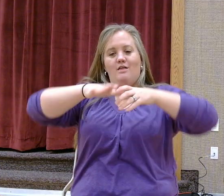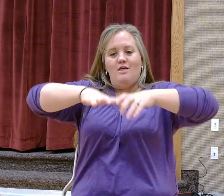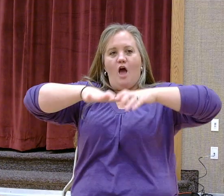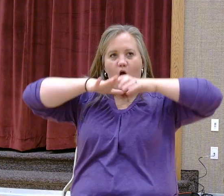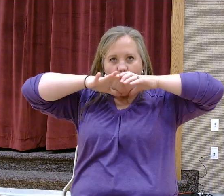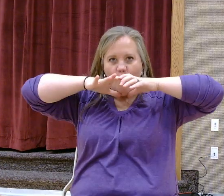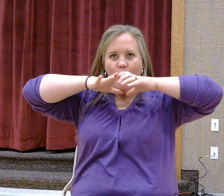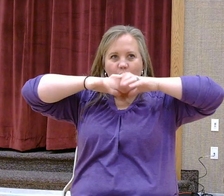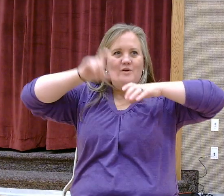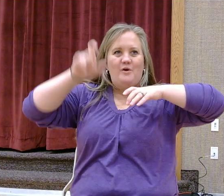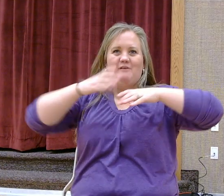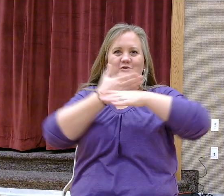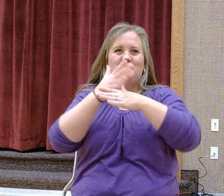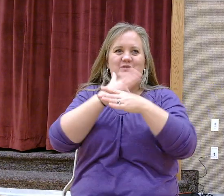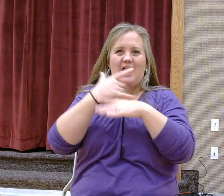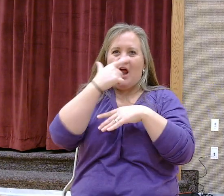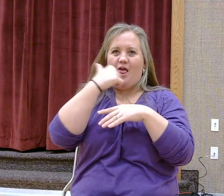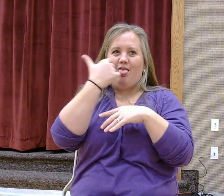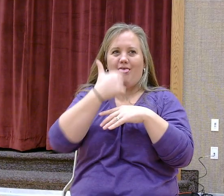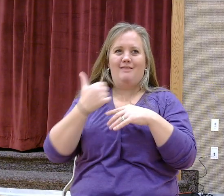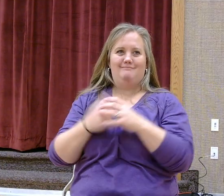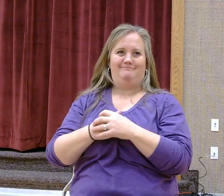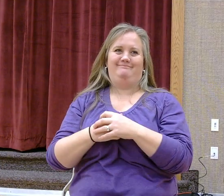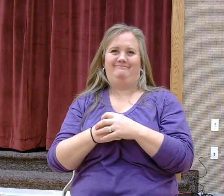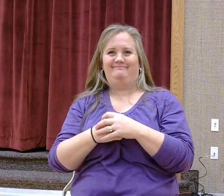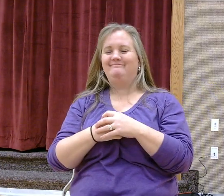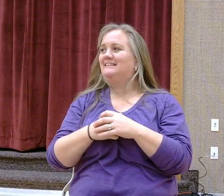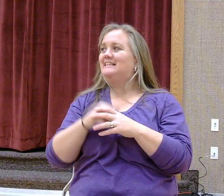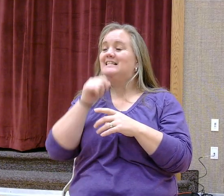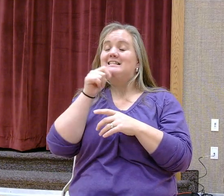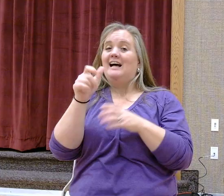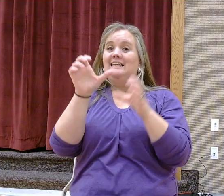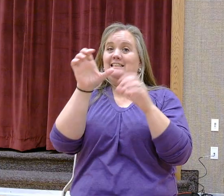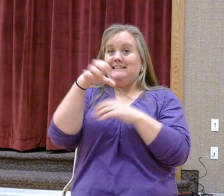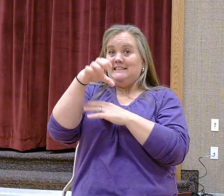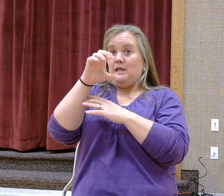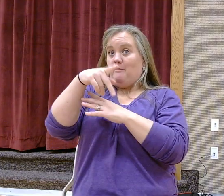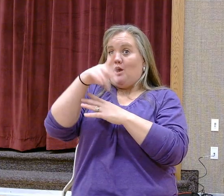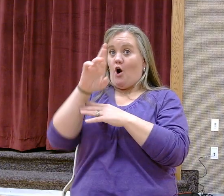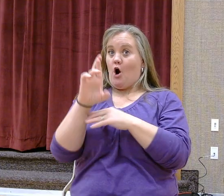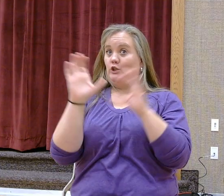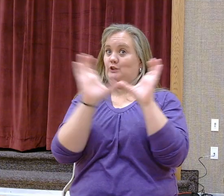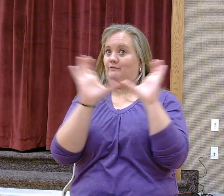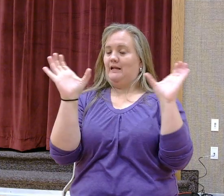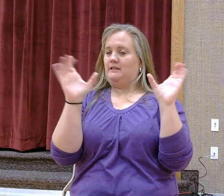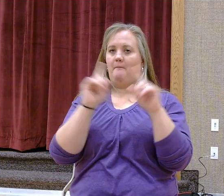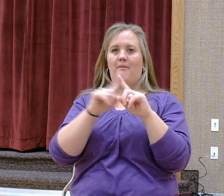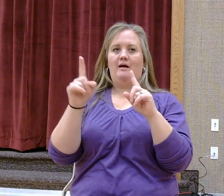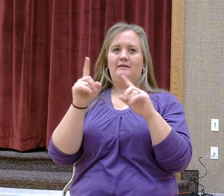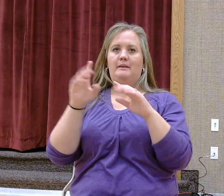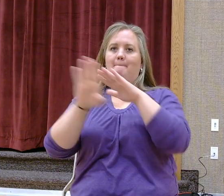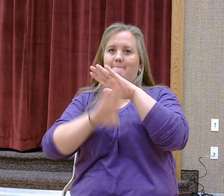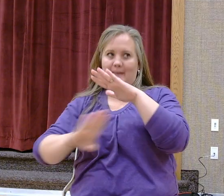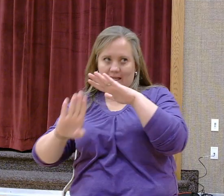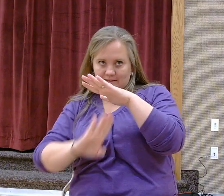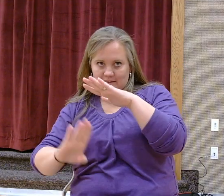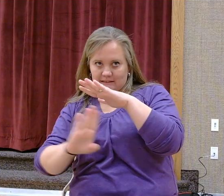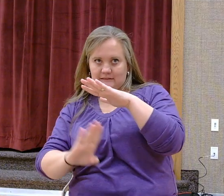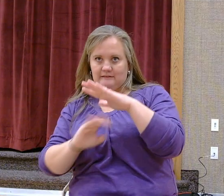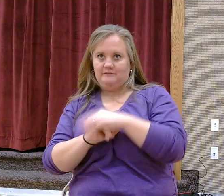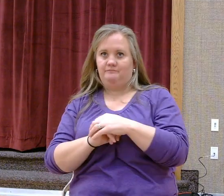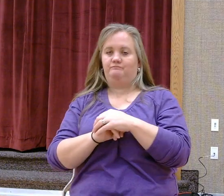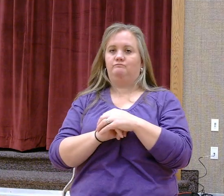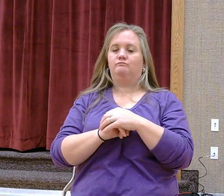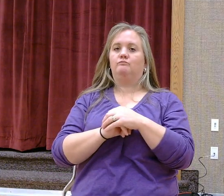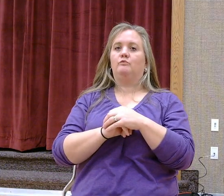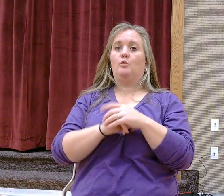Okay, so again, this is not a CPR certification. This is kind of just the nuts and bolts of CPR. So when do you give